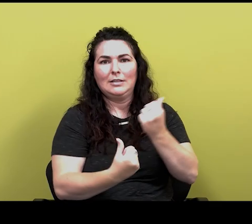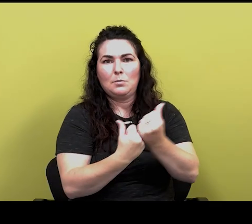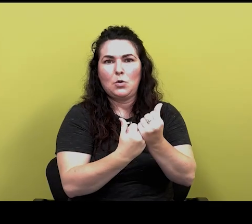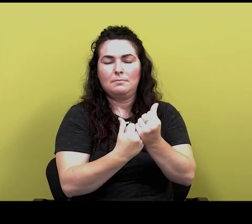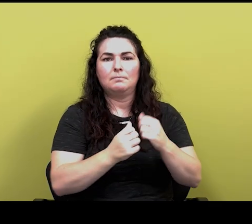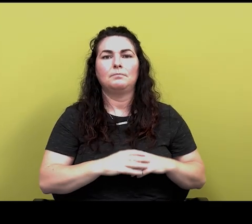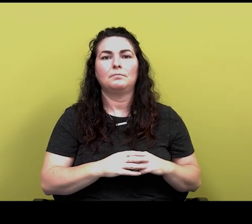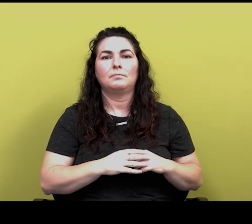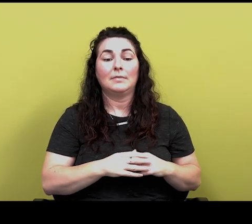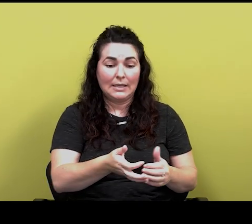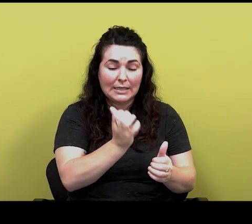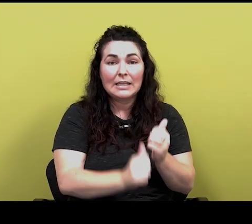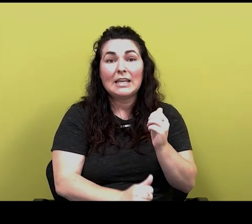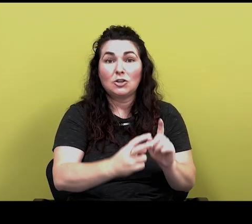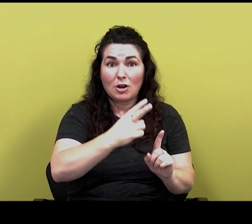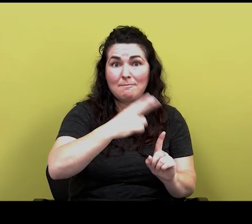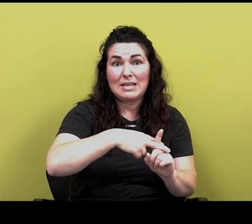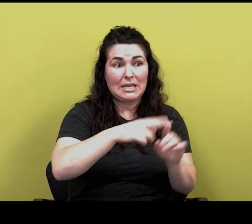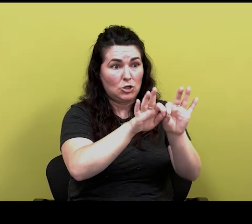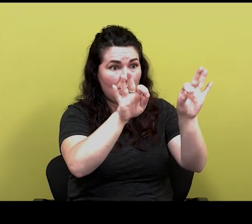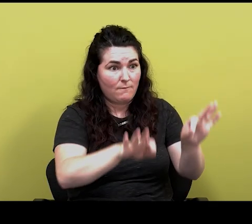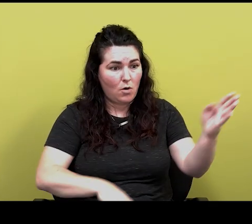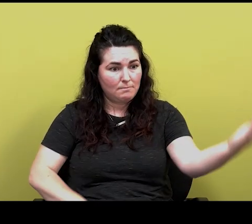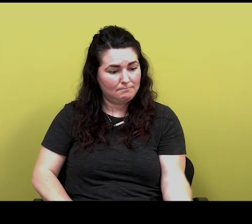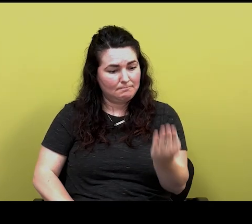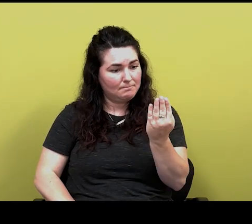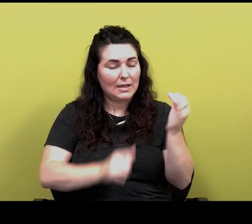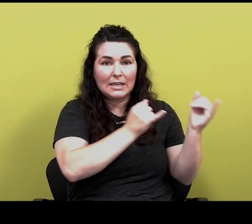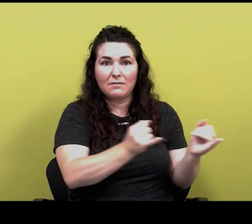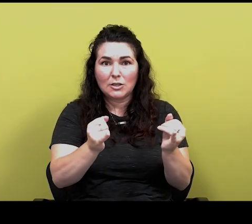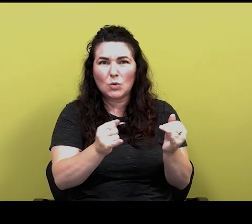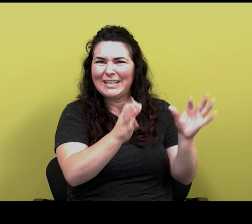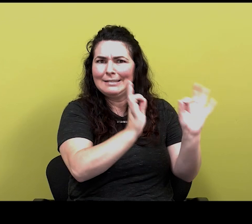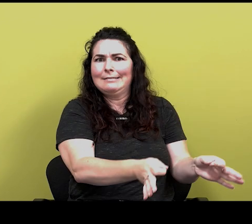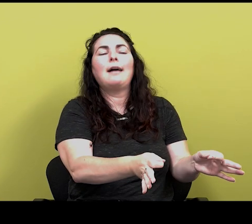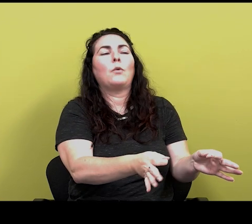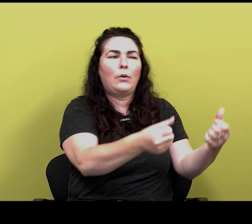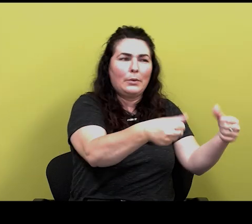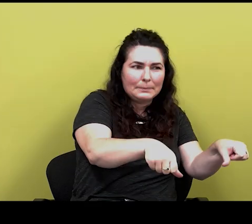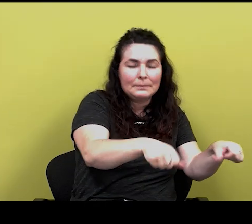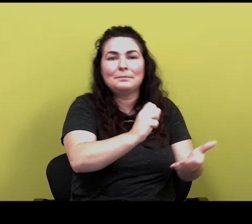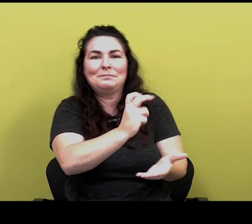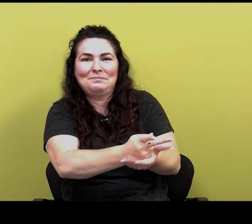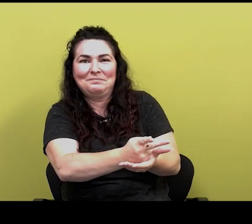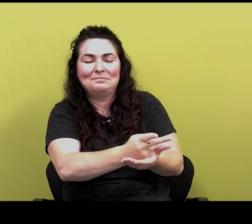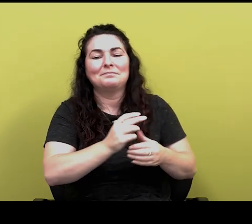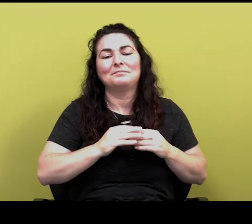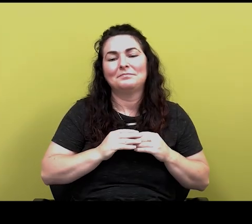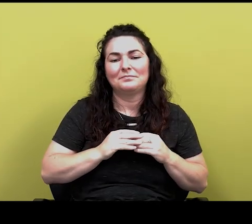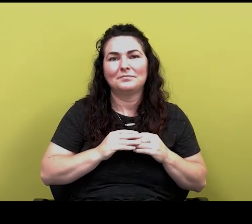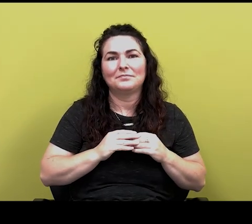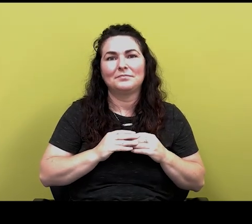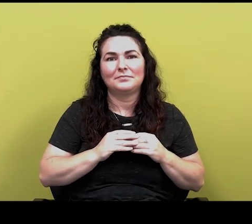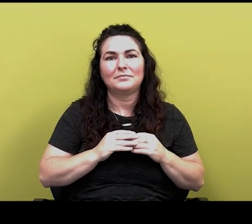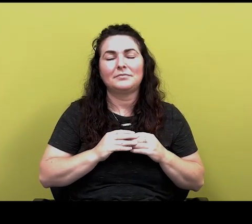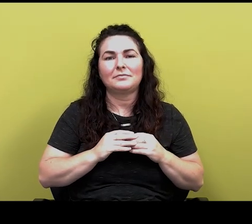SLDS reviews each application individually to determine if a student is eligible and which accommodations will reasonably support them access university